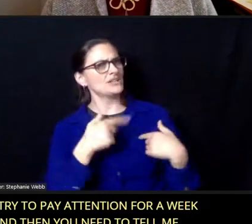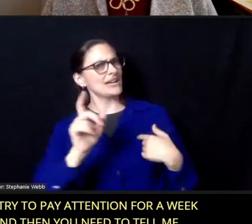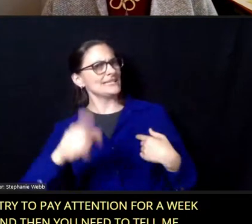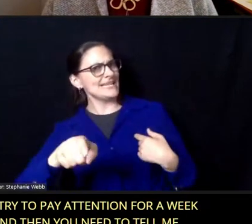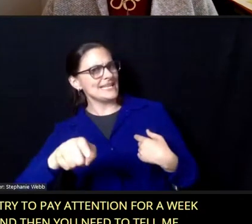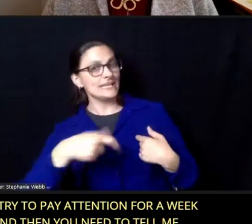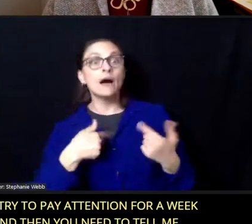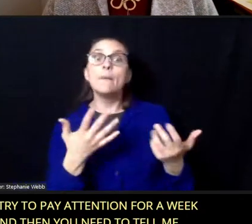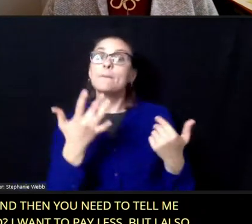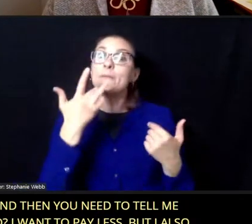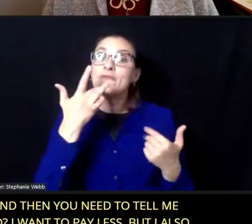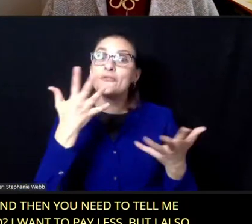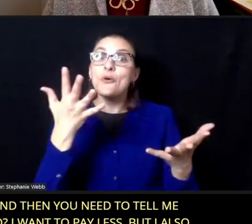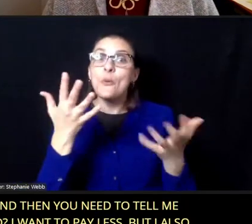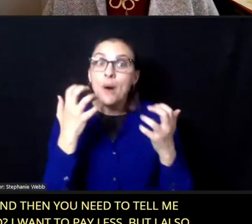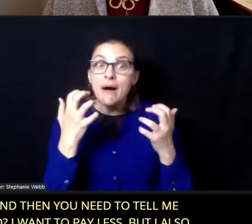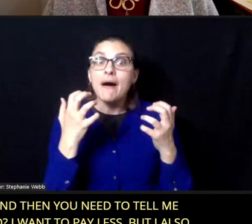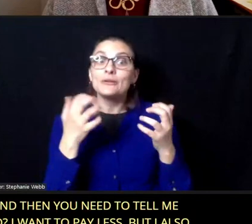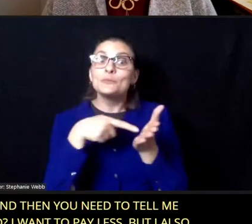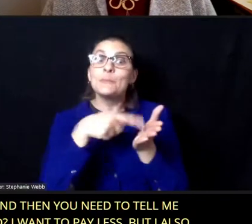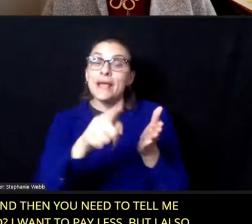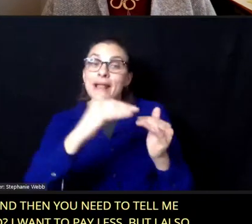just a minute to put yourself in my position.